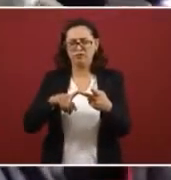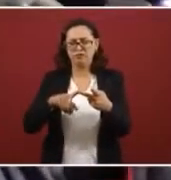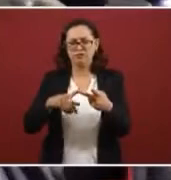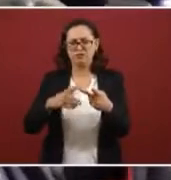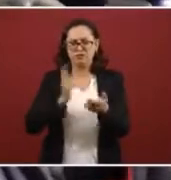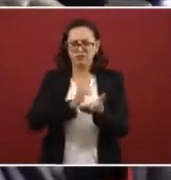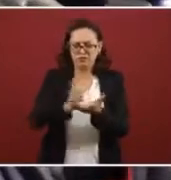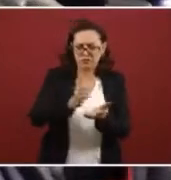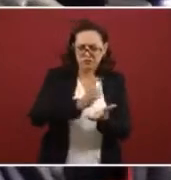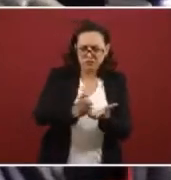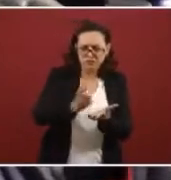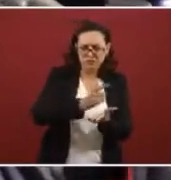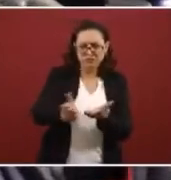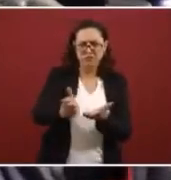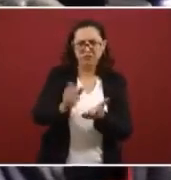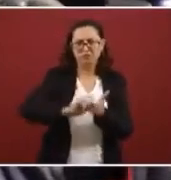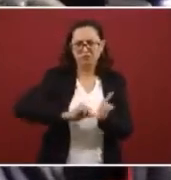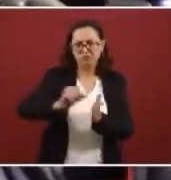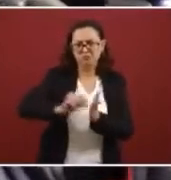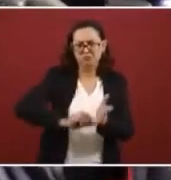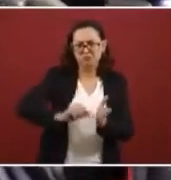for the tariffs.